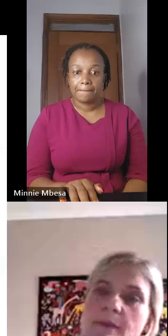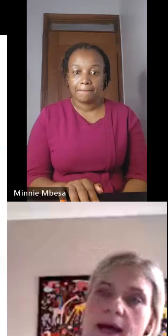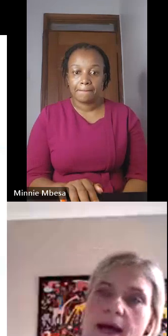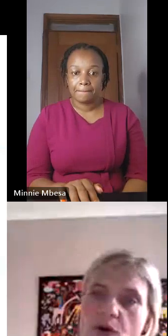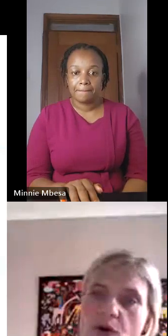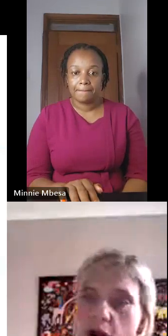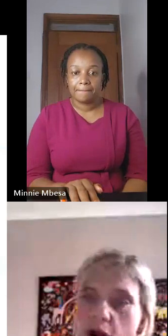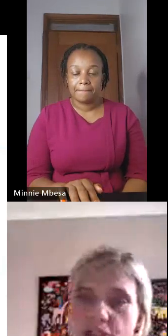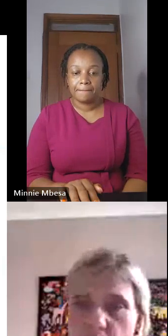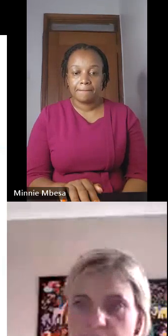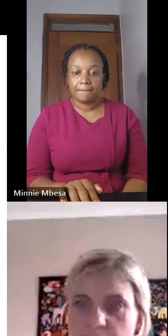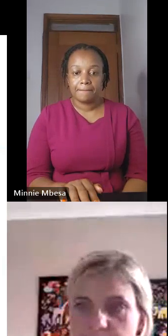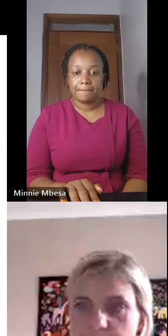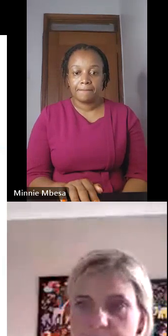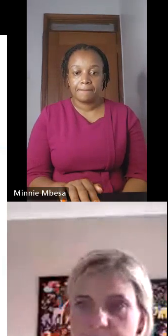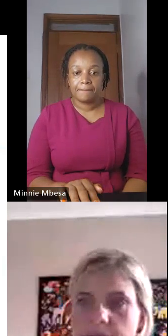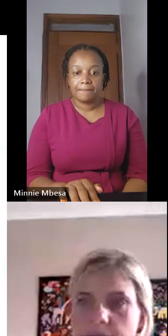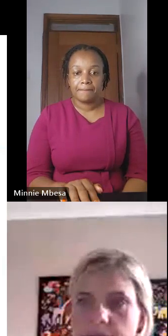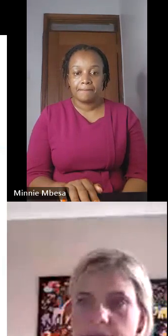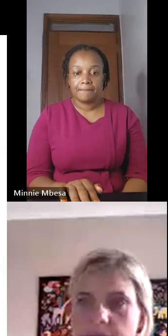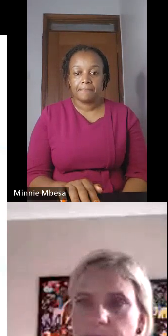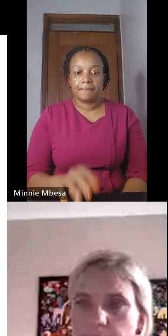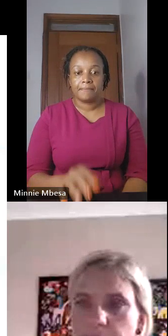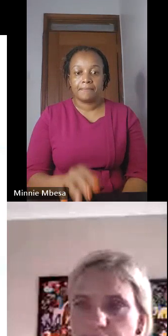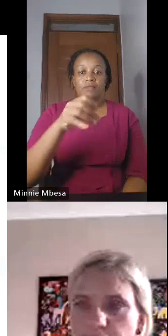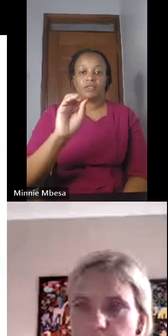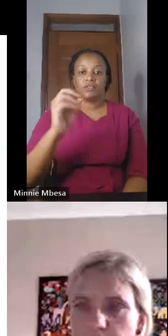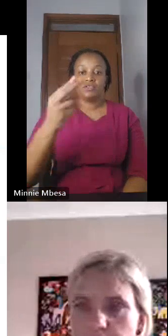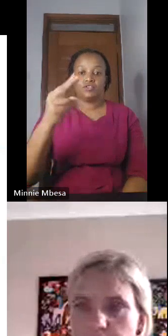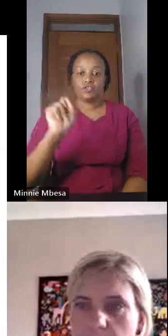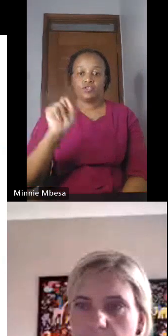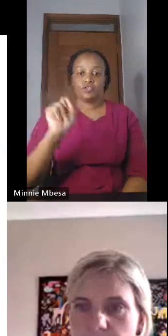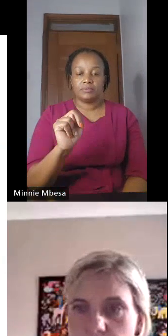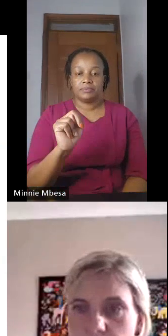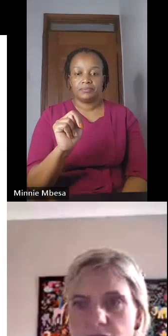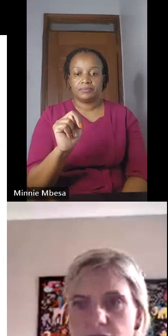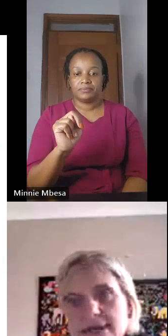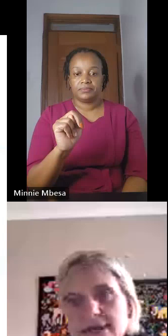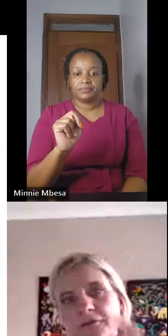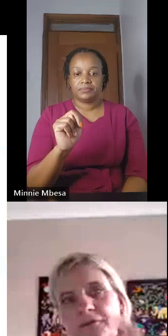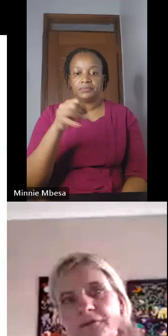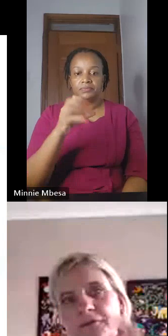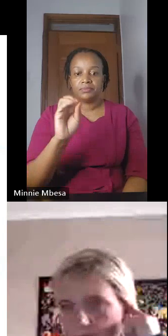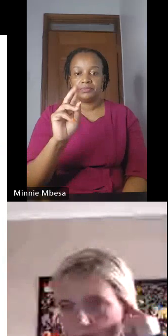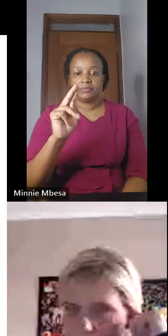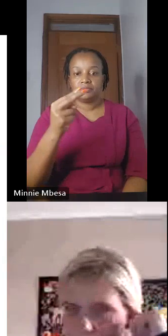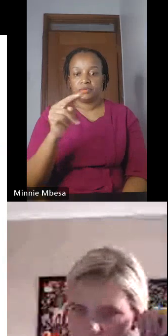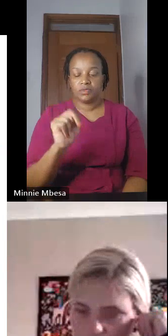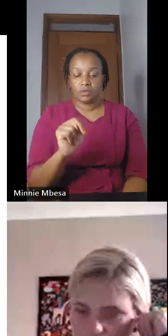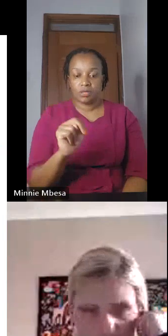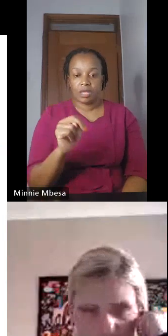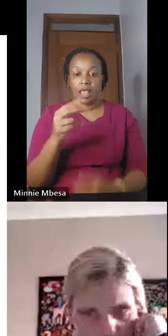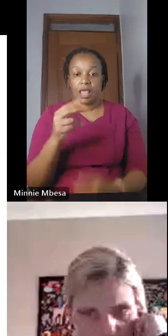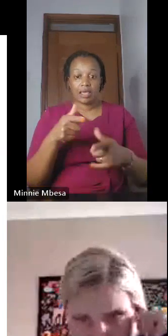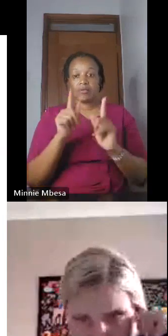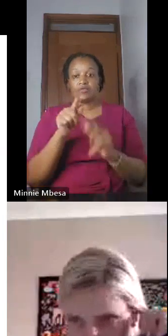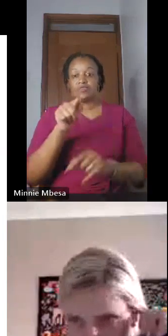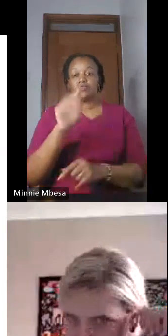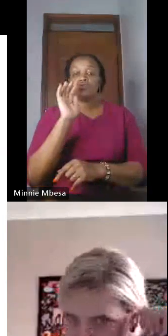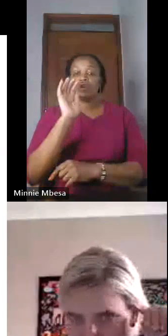Okay, maybe I'll call on John Edison. John, I'm going to allow your mic if you can ask your question for